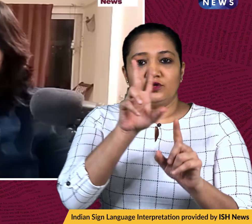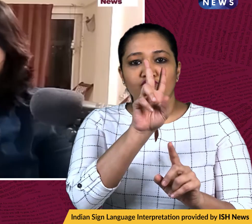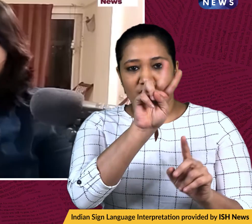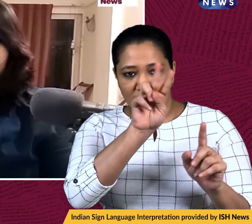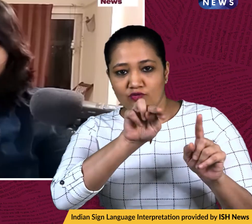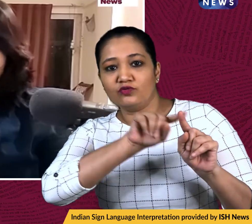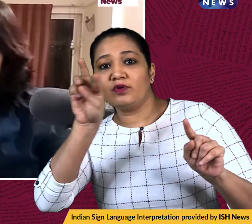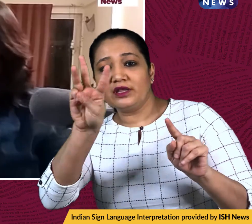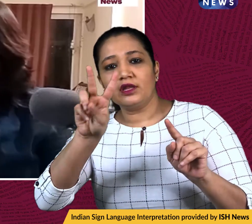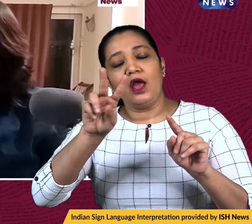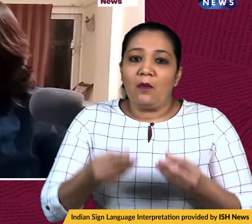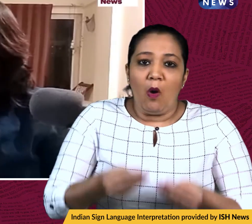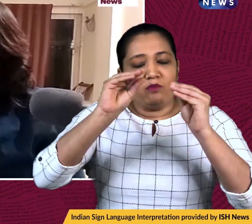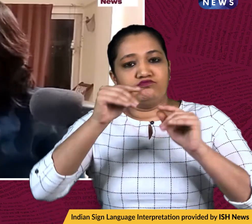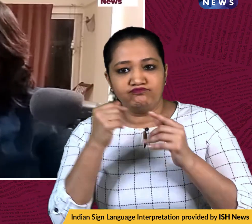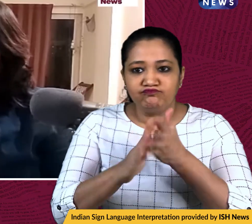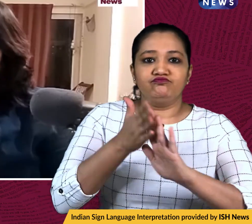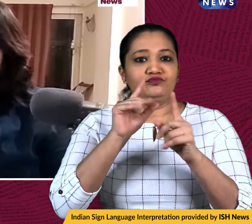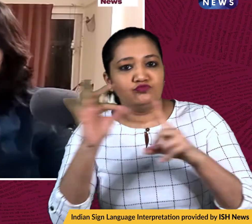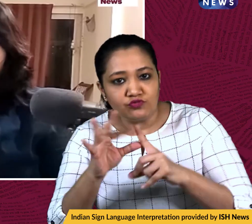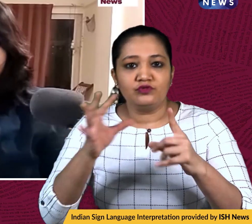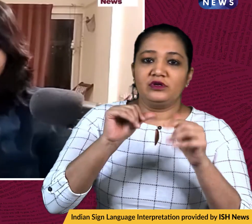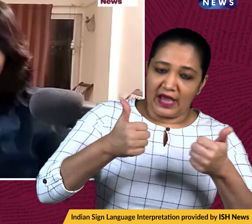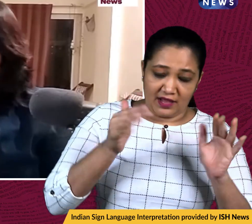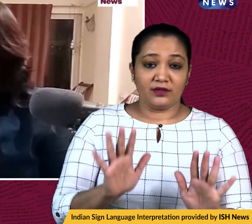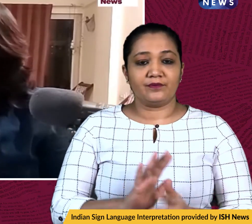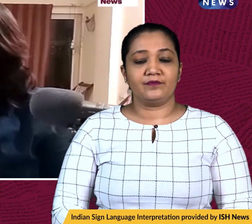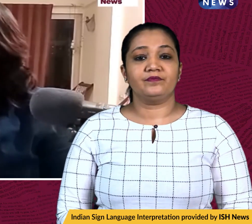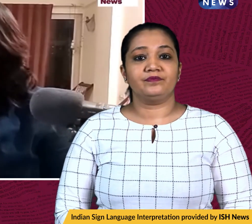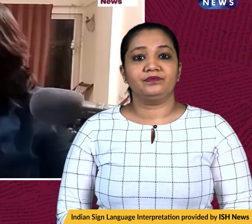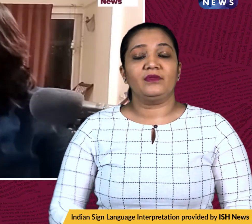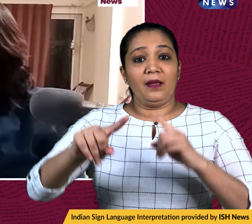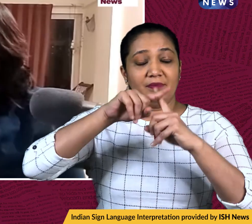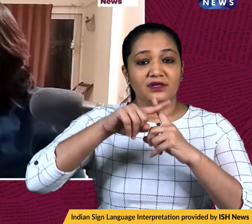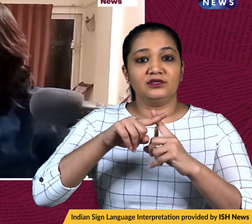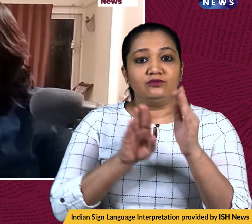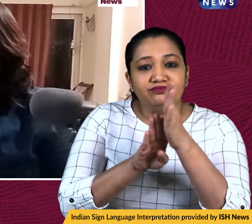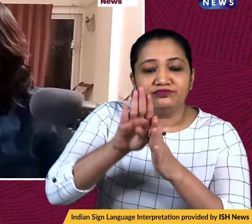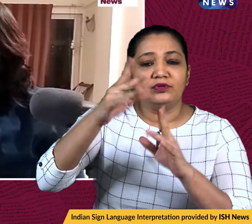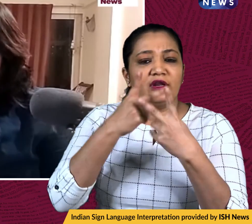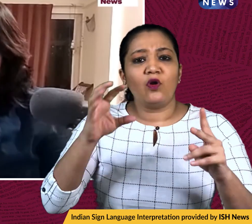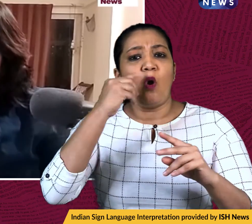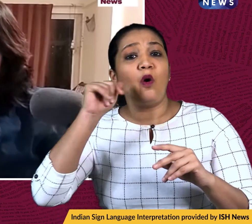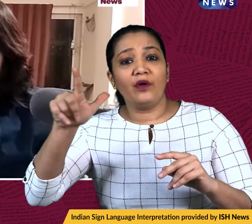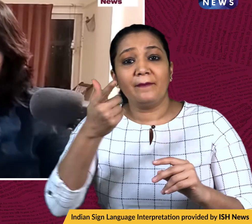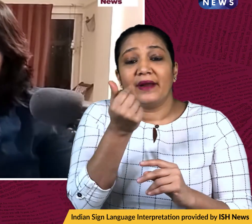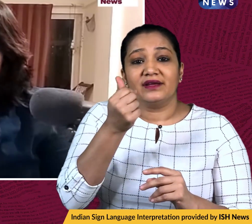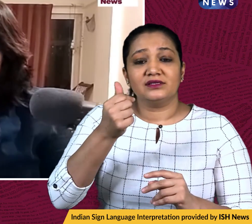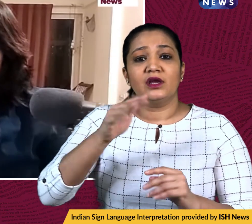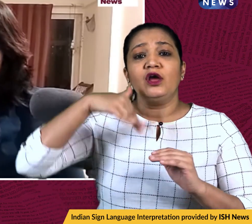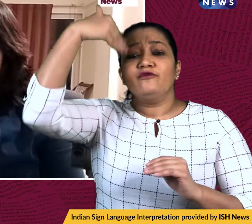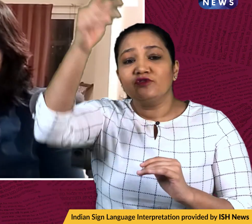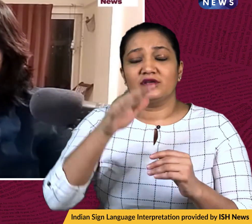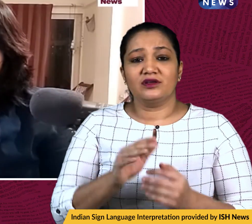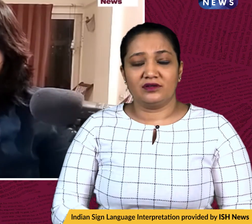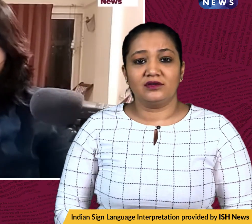the 2022-23 year is what this survey says. Growth projections based on oil price projection